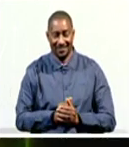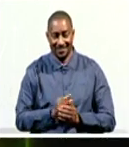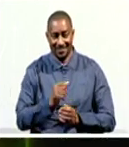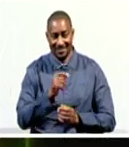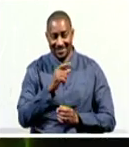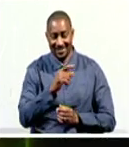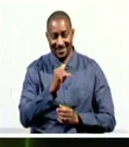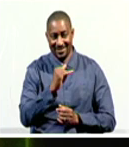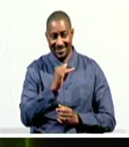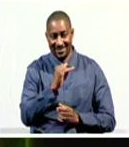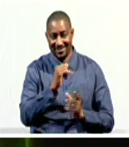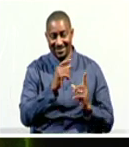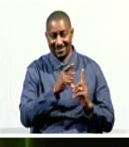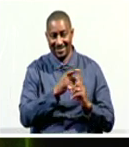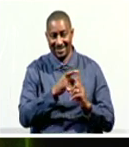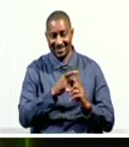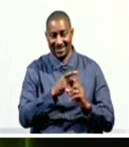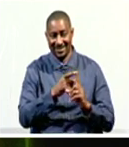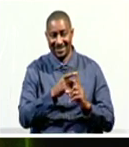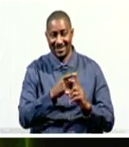that was Likukela, an independent economist. Now we will be bringing you